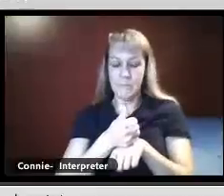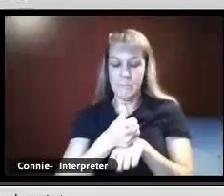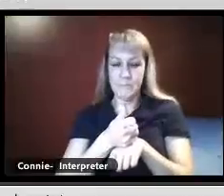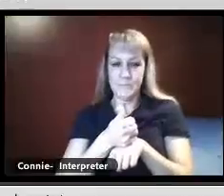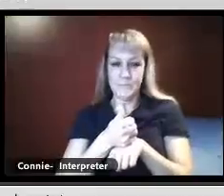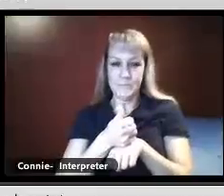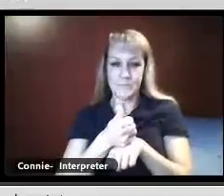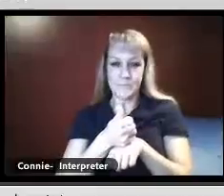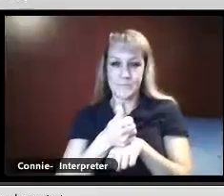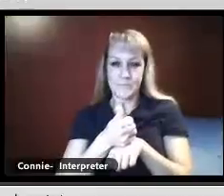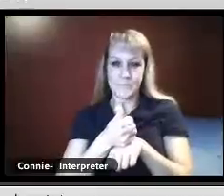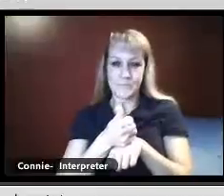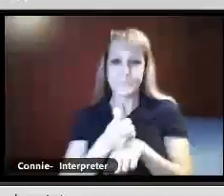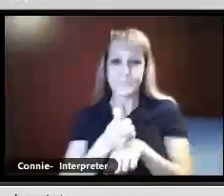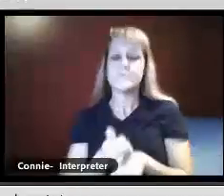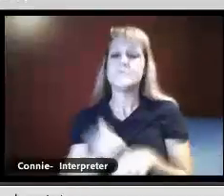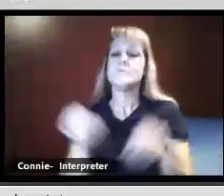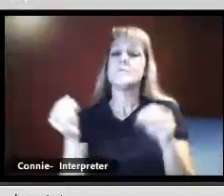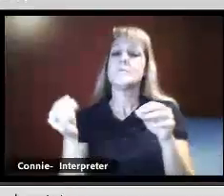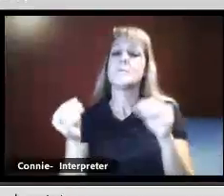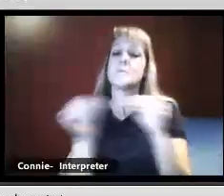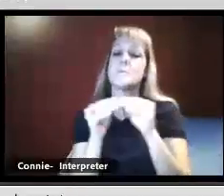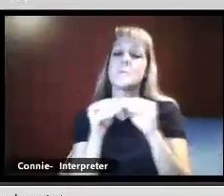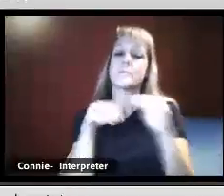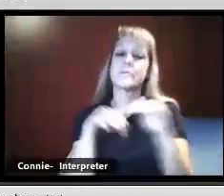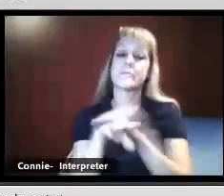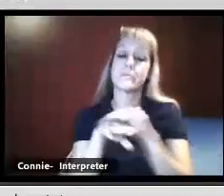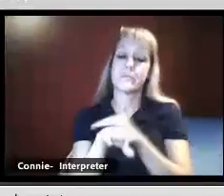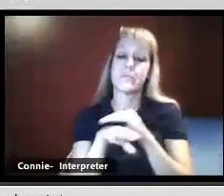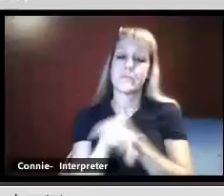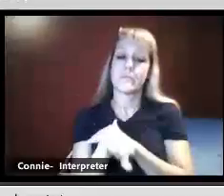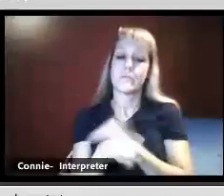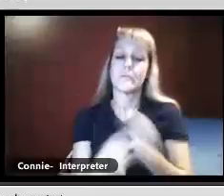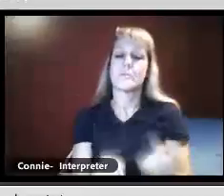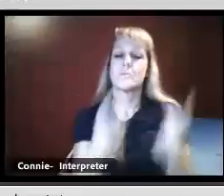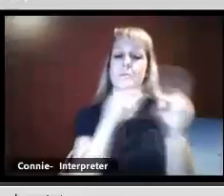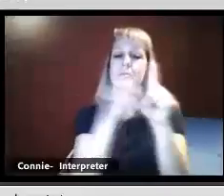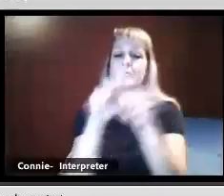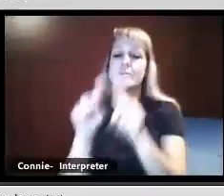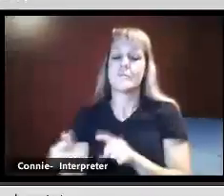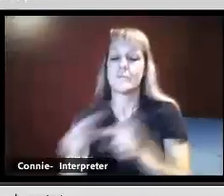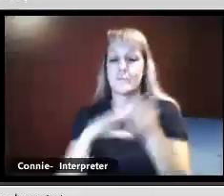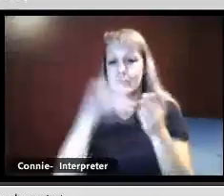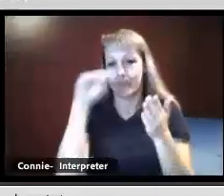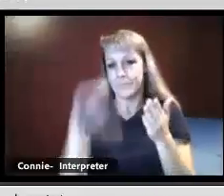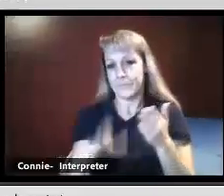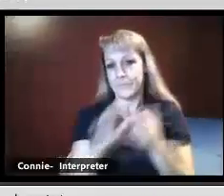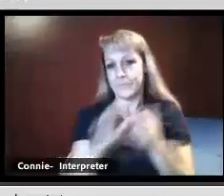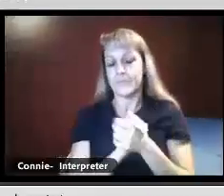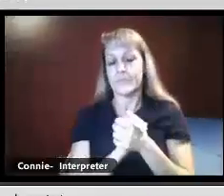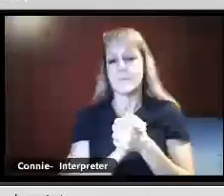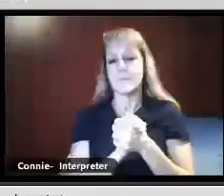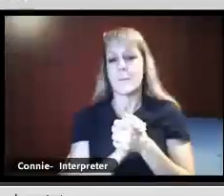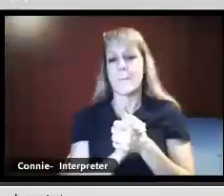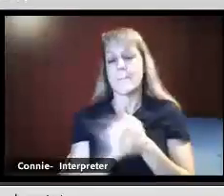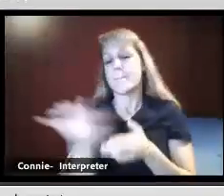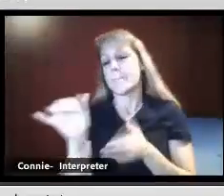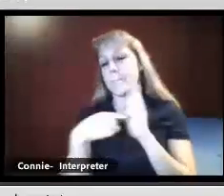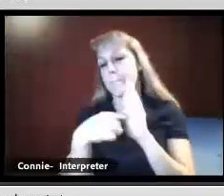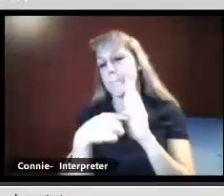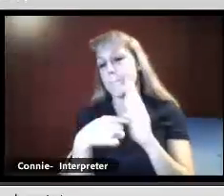it'd be more accessible to a greater variety of students. So for example, I would